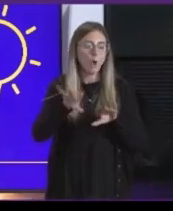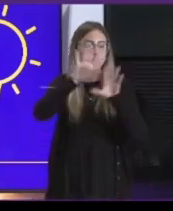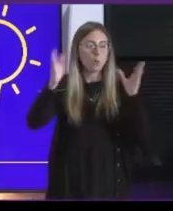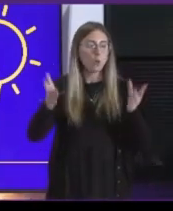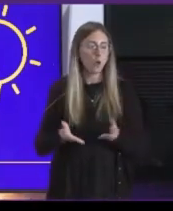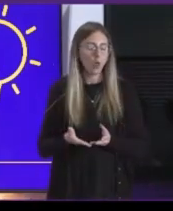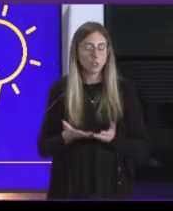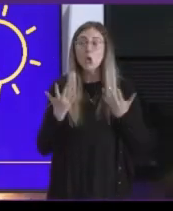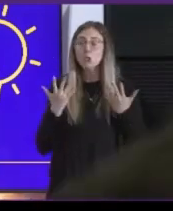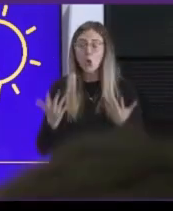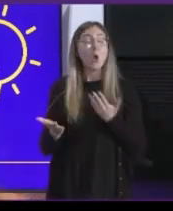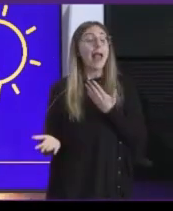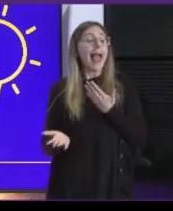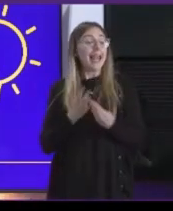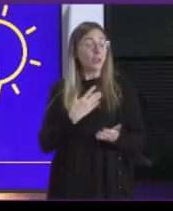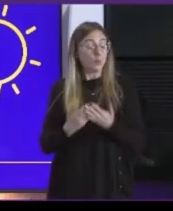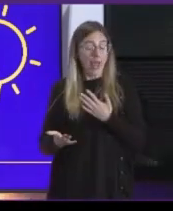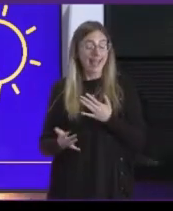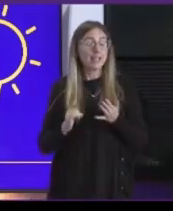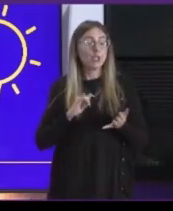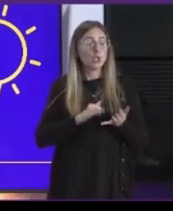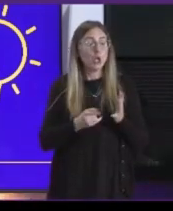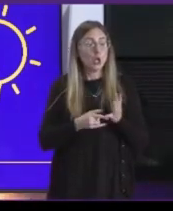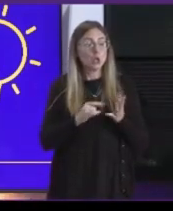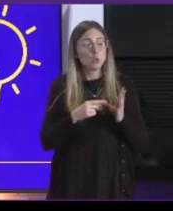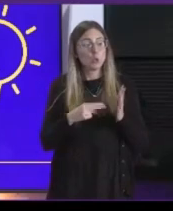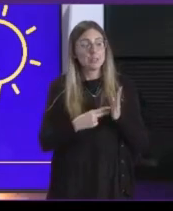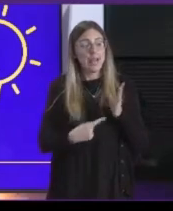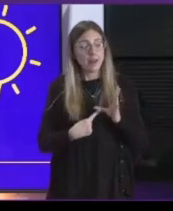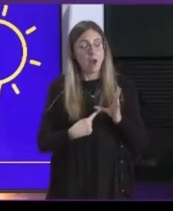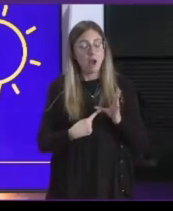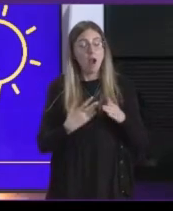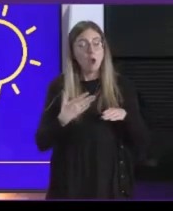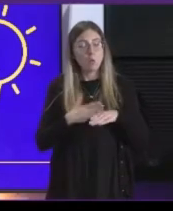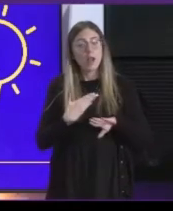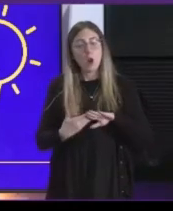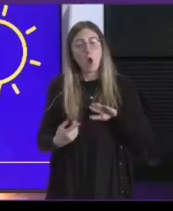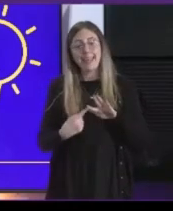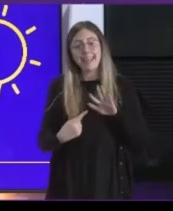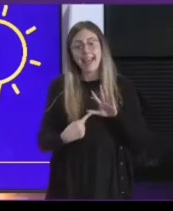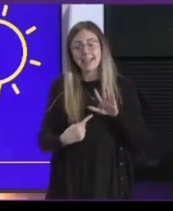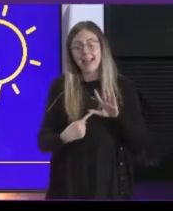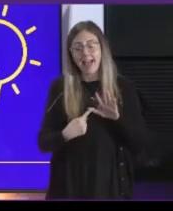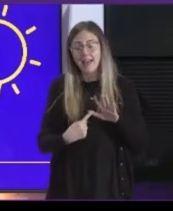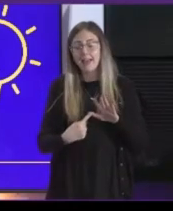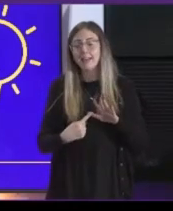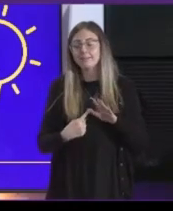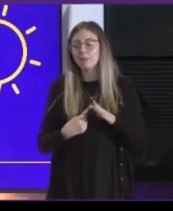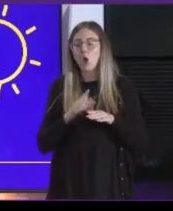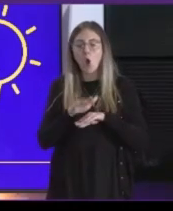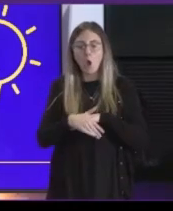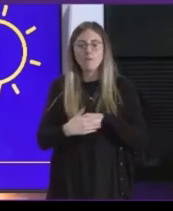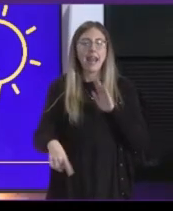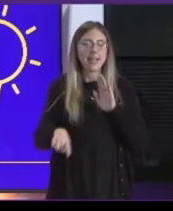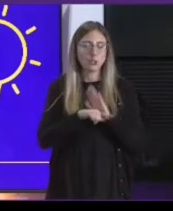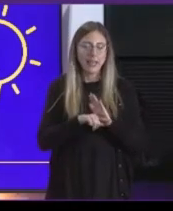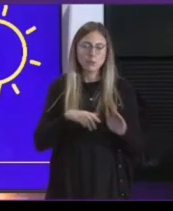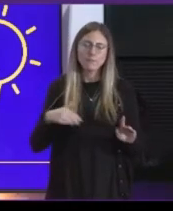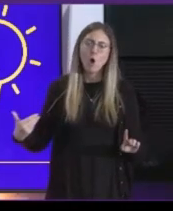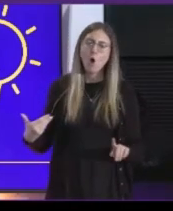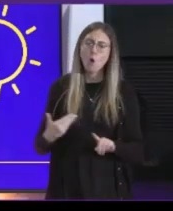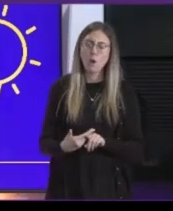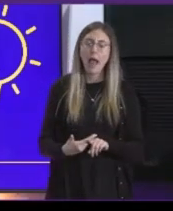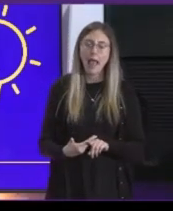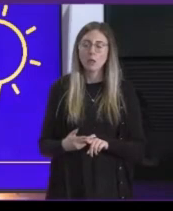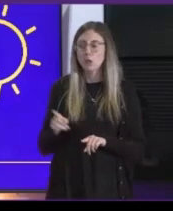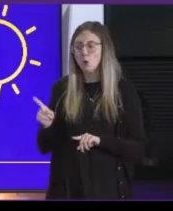to set the scene, Susanna has been working on the EAA and many of its predecessors in terms of legislation for some time. So no